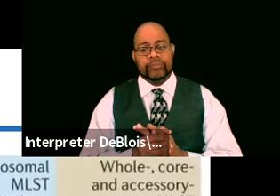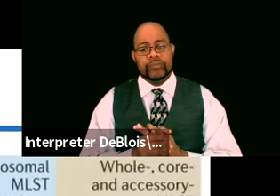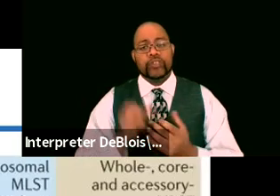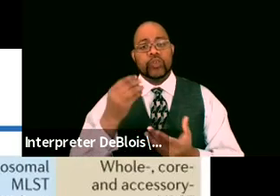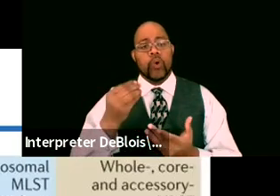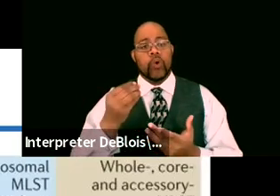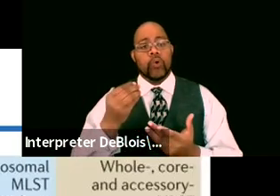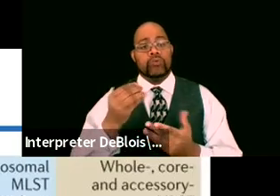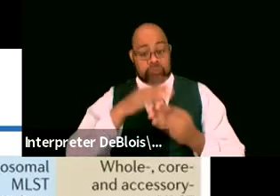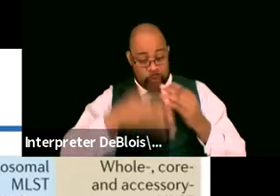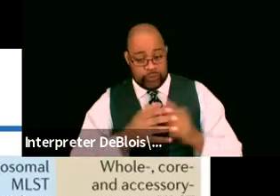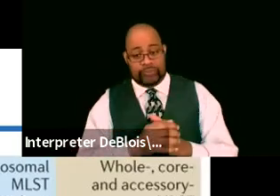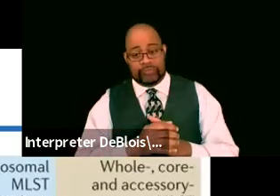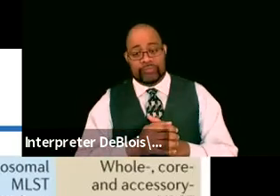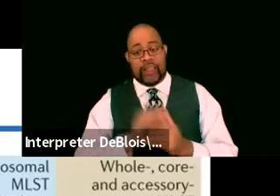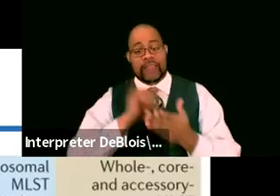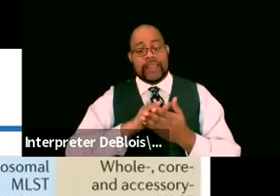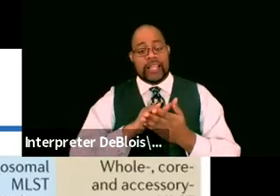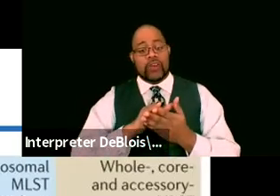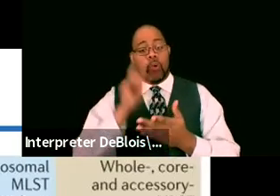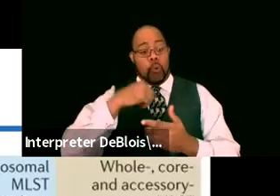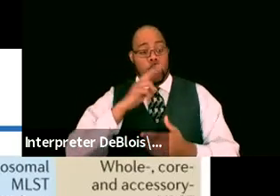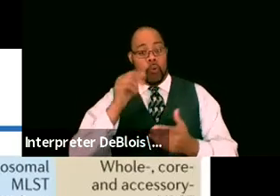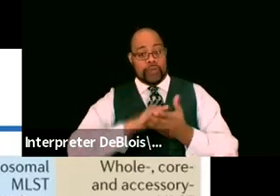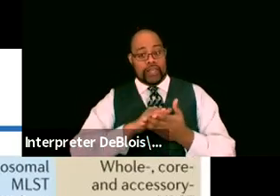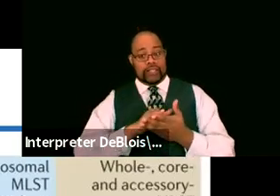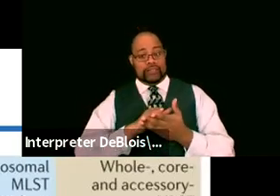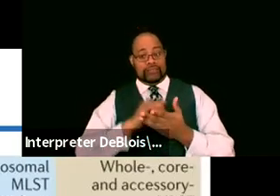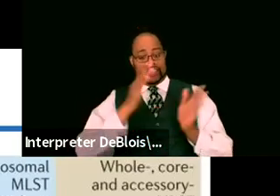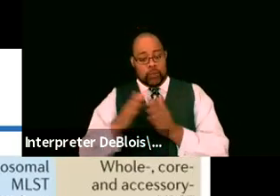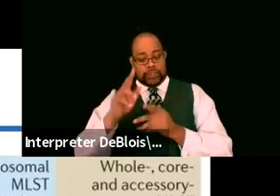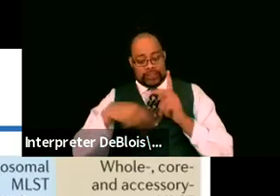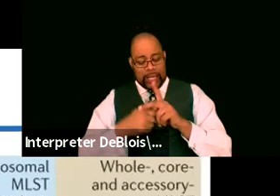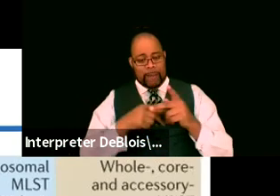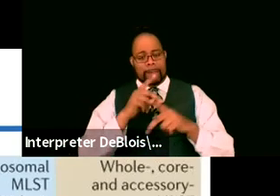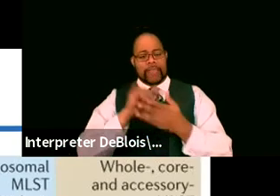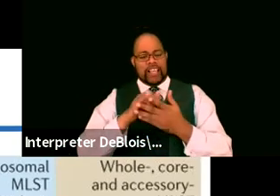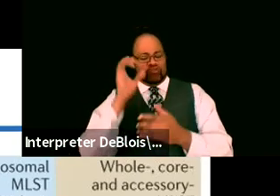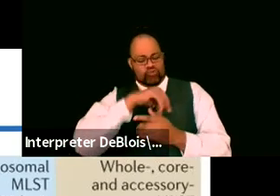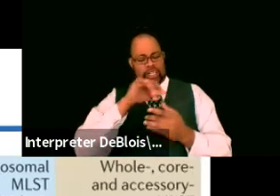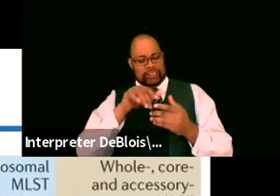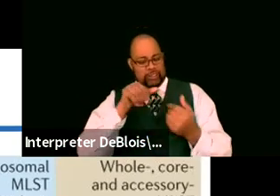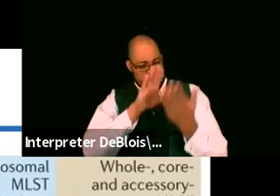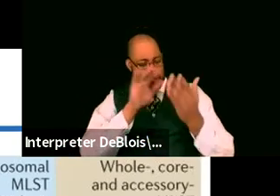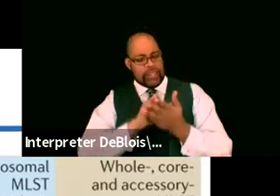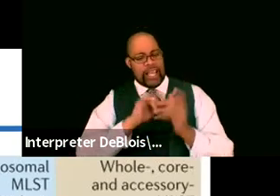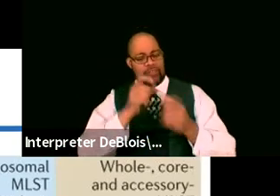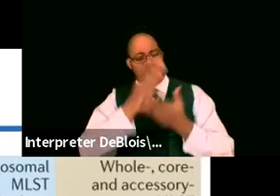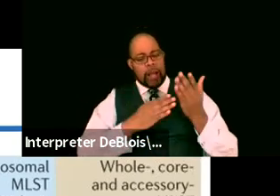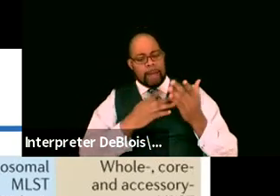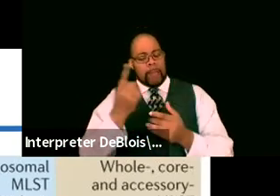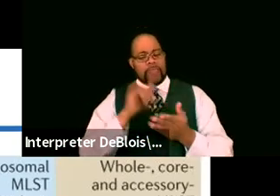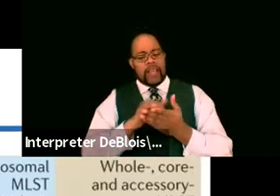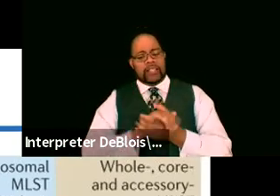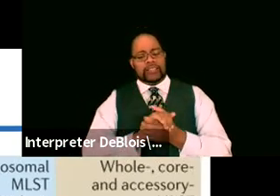So in conclusion, this is essentially where we were with multi-locus sequence typing. It's a bit of a strange technique in that it gives you something that